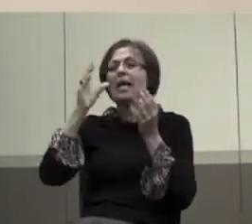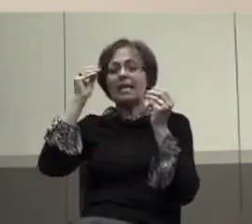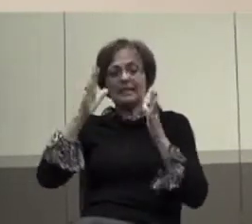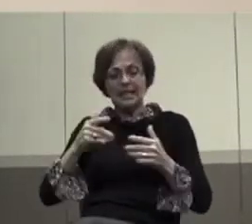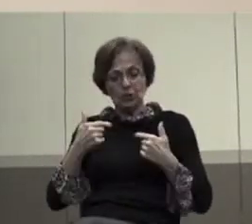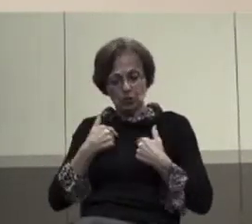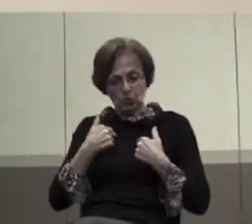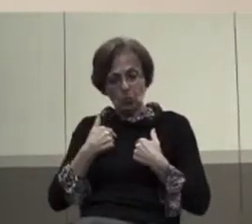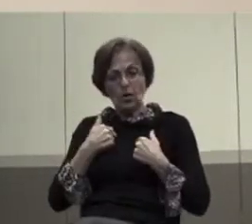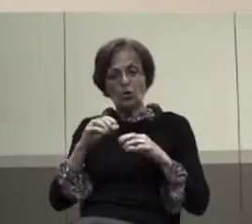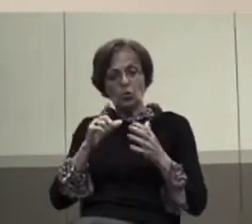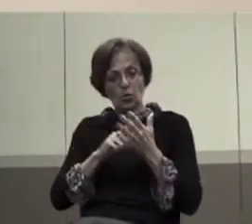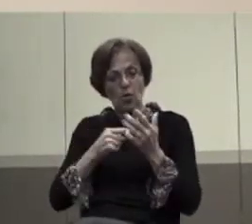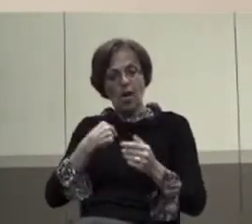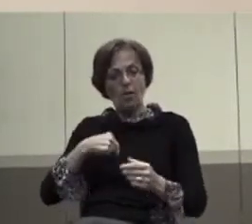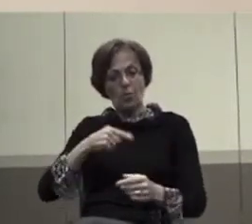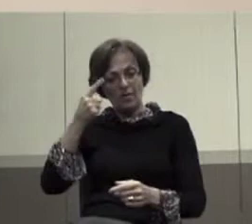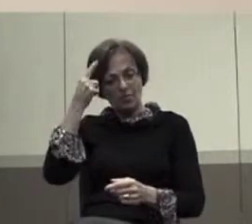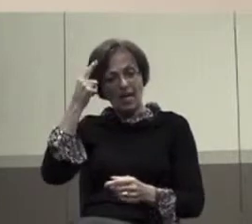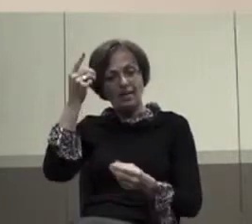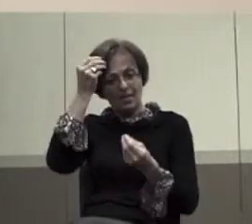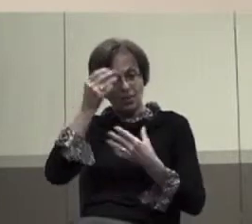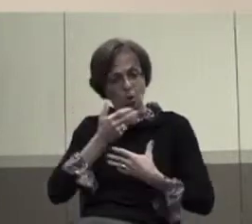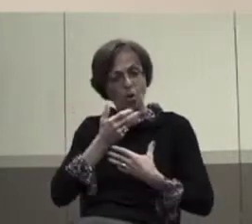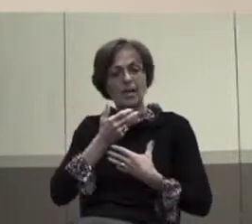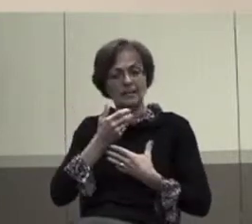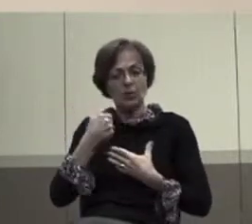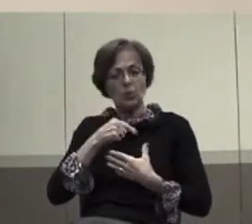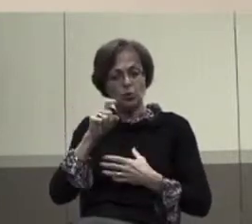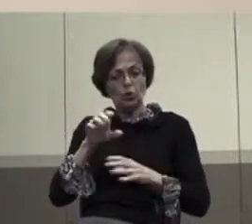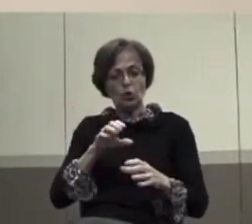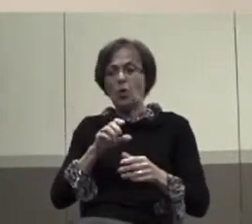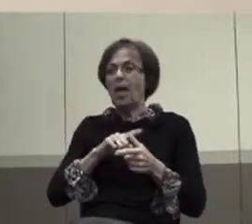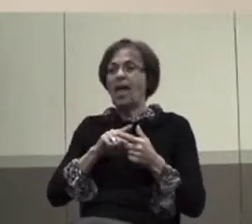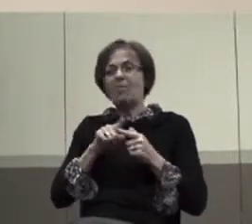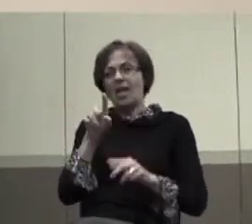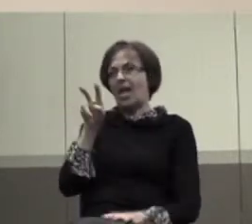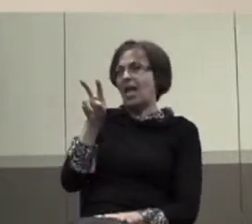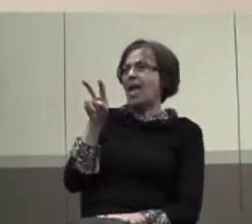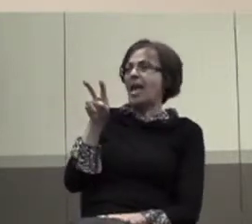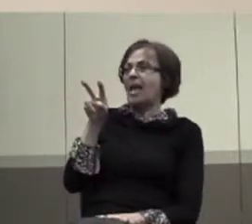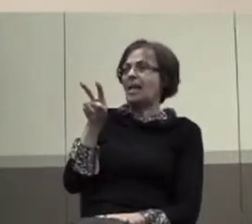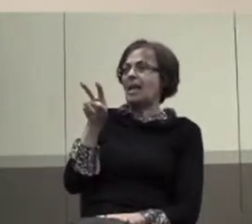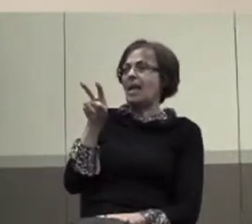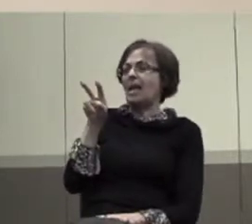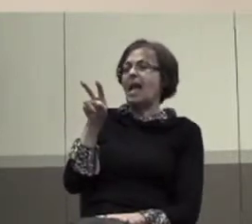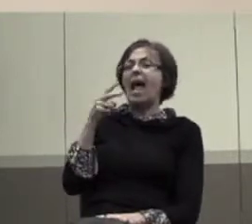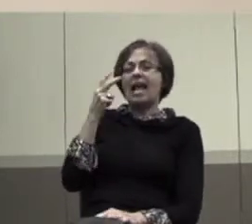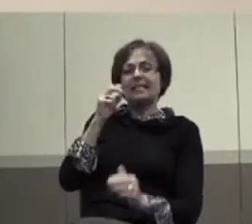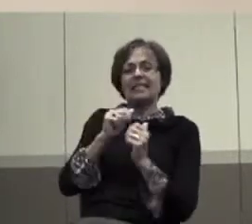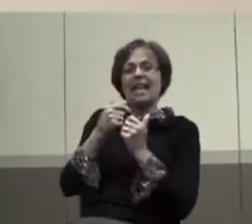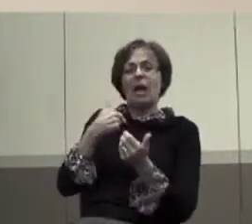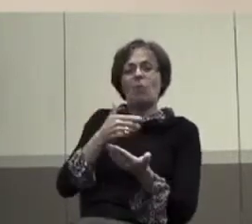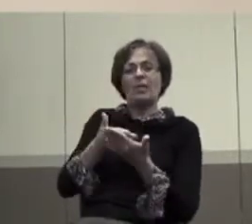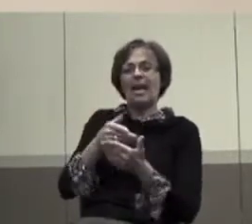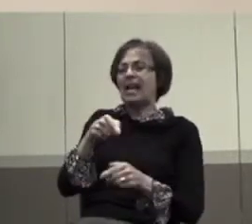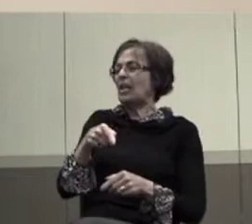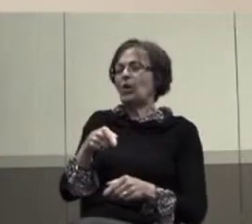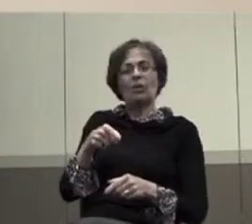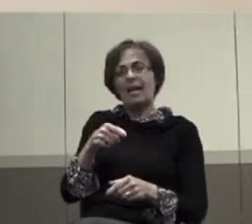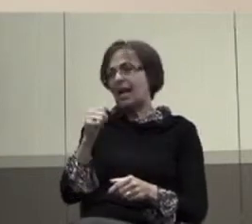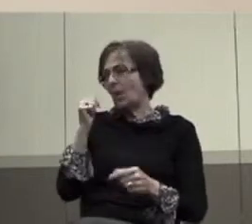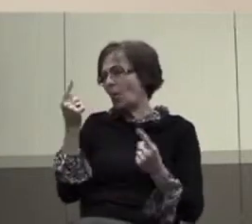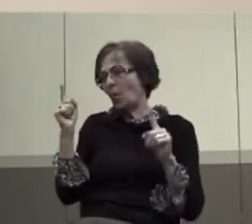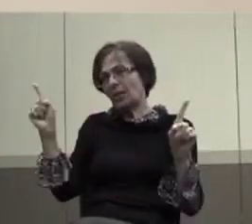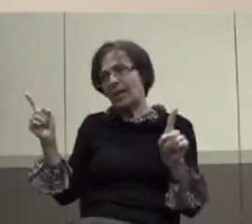we're doing what we think we were told to do, and you can kind of sit back there and go, God, I see how we got here. That's not going to get